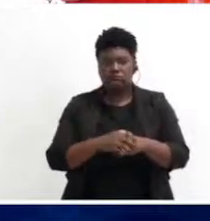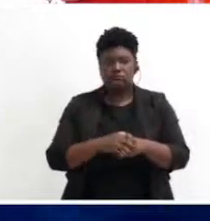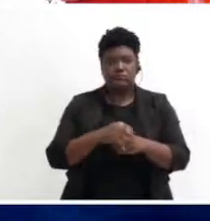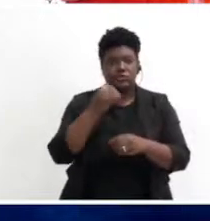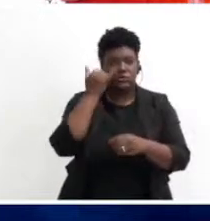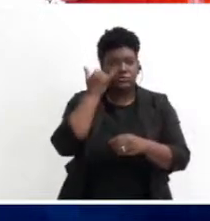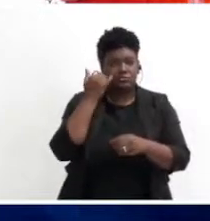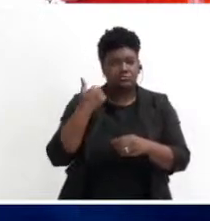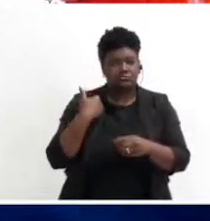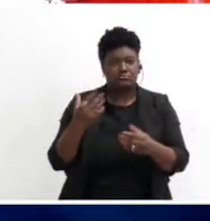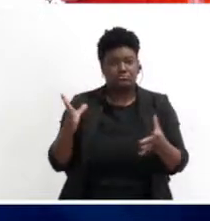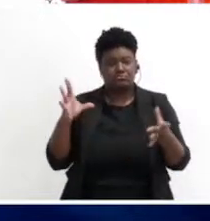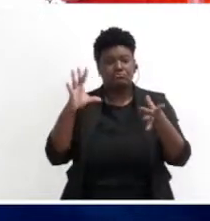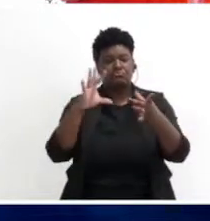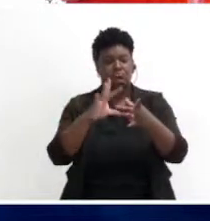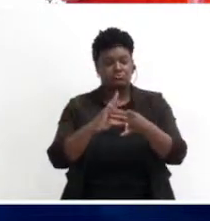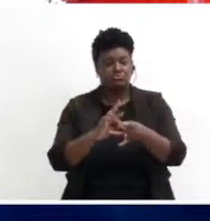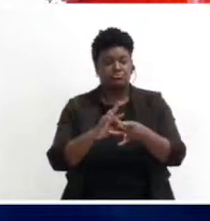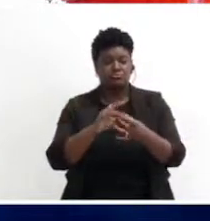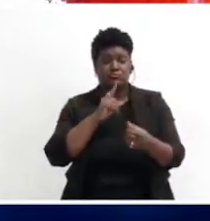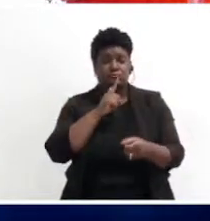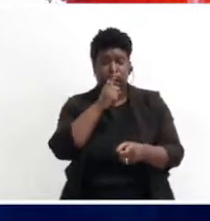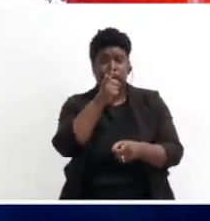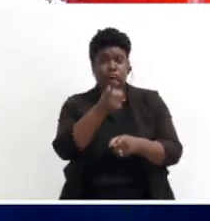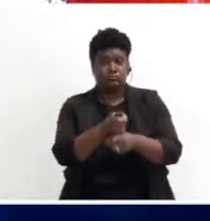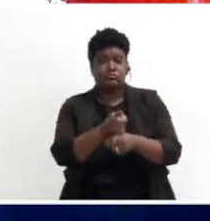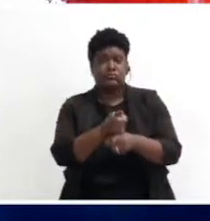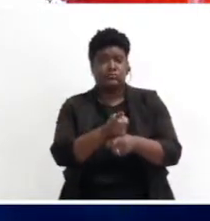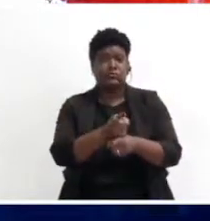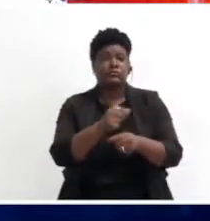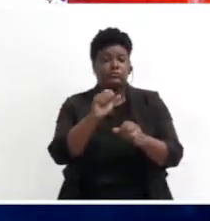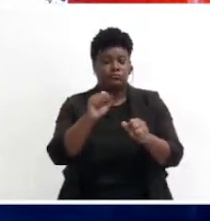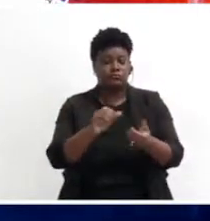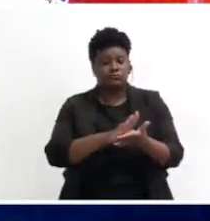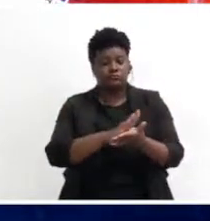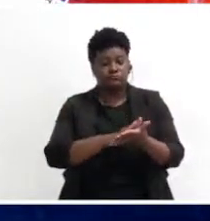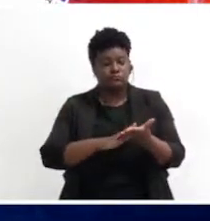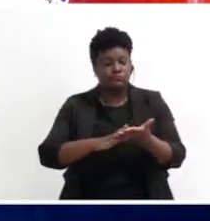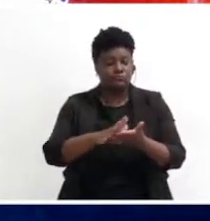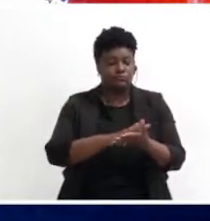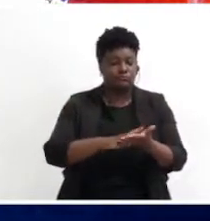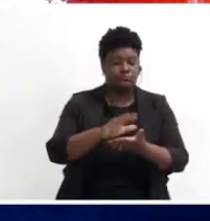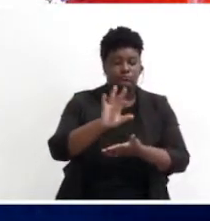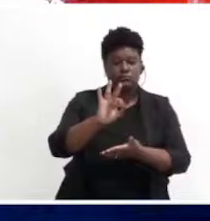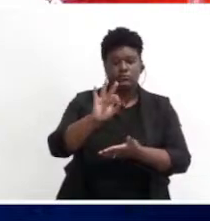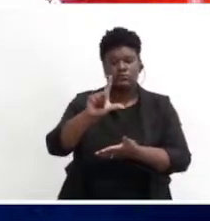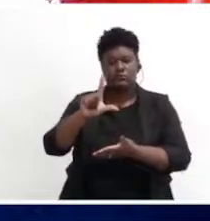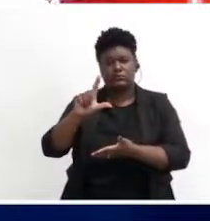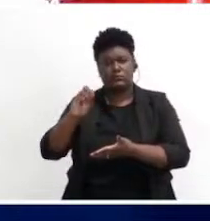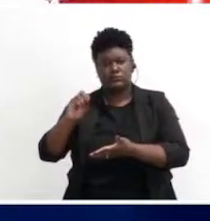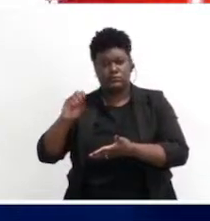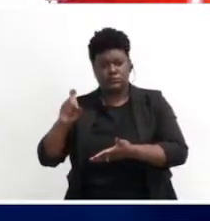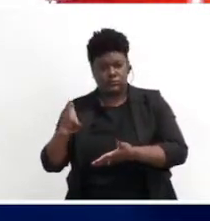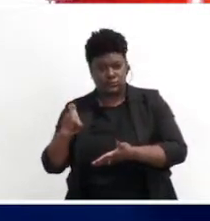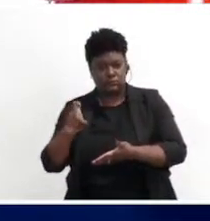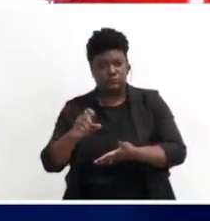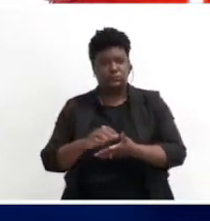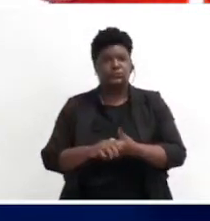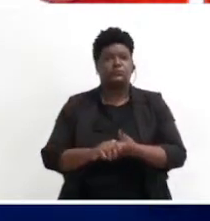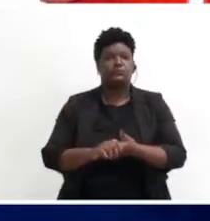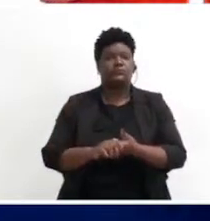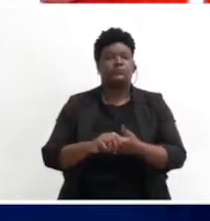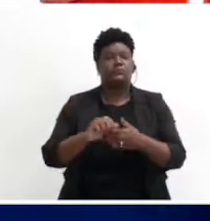time. Clean off the flux, underfill it, and cure the underfill. And that would be